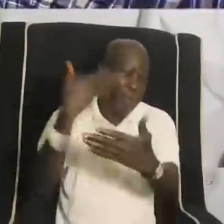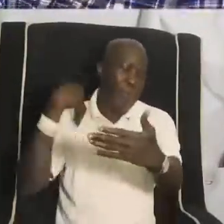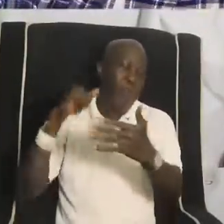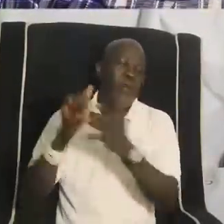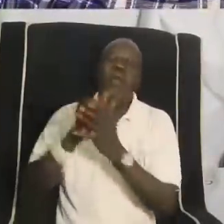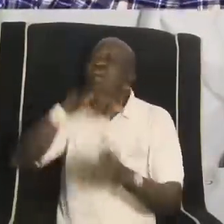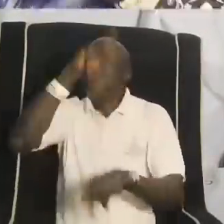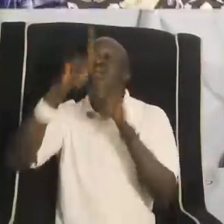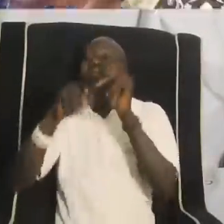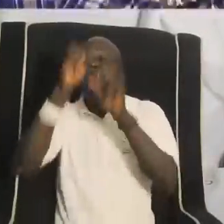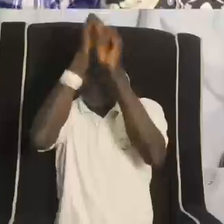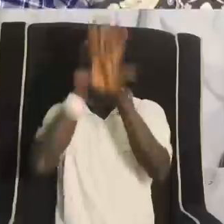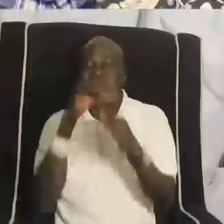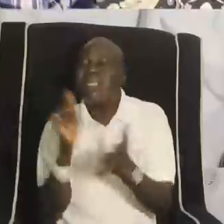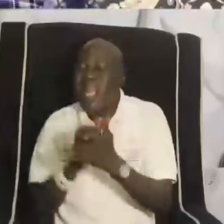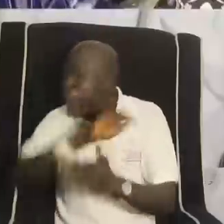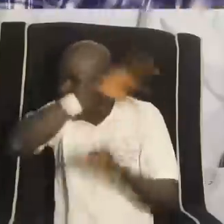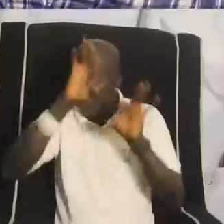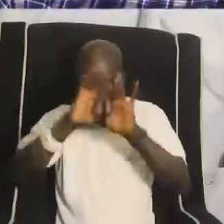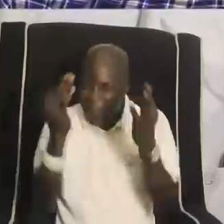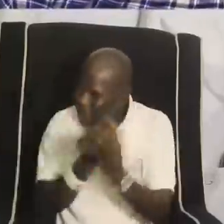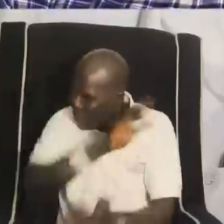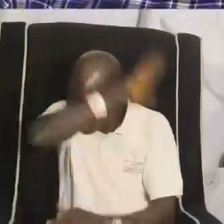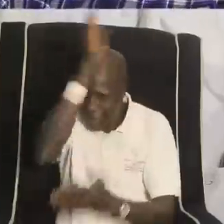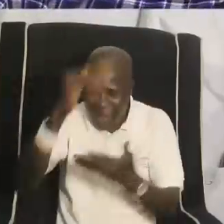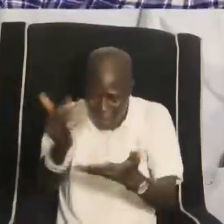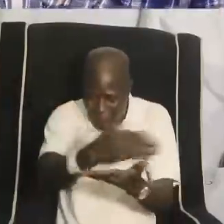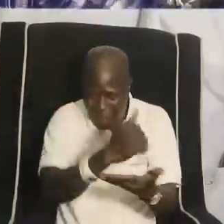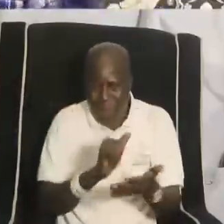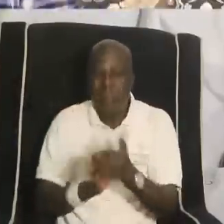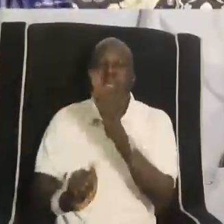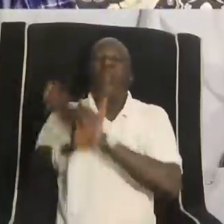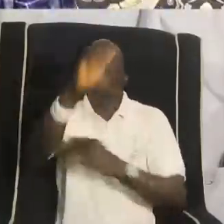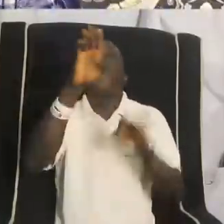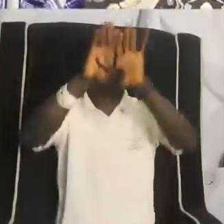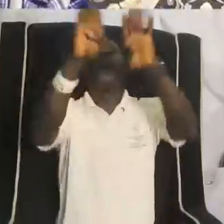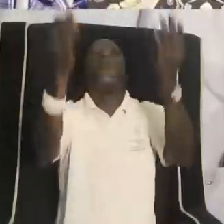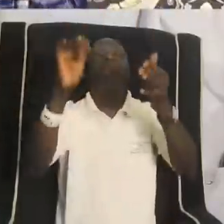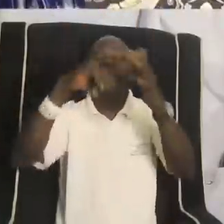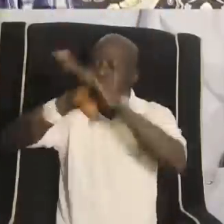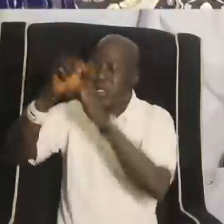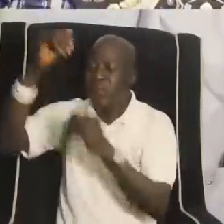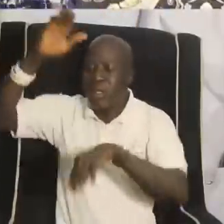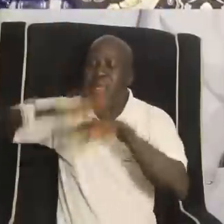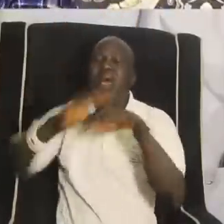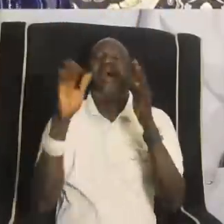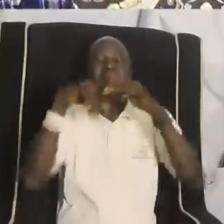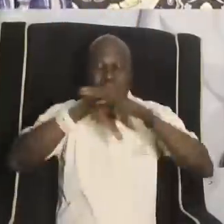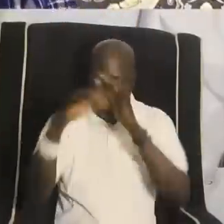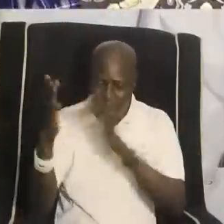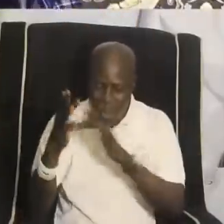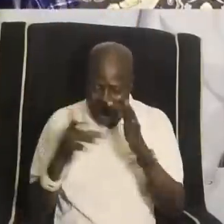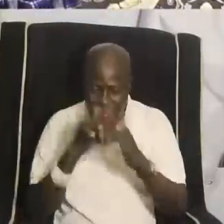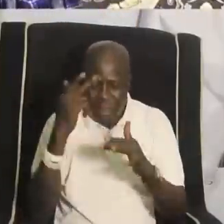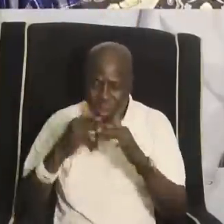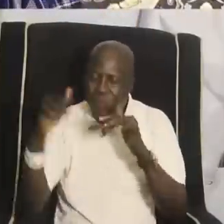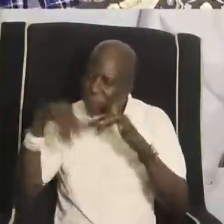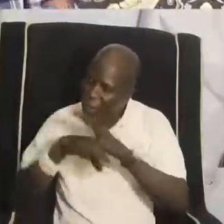before, the blessing that one of my family has received, God open the door. Oh yeah, wow.